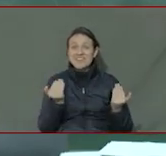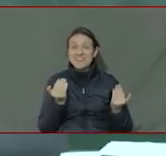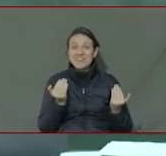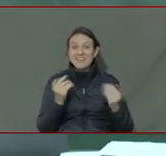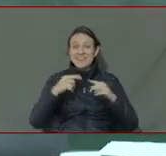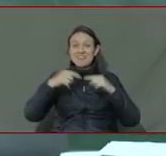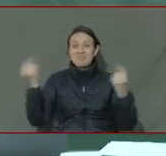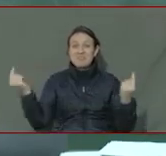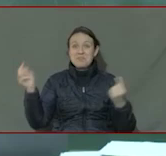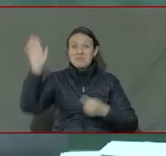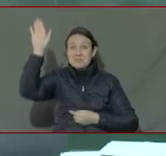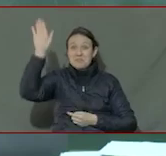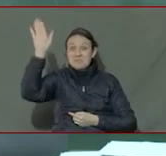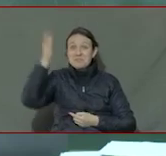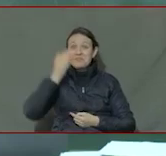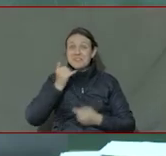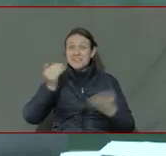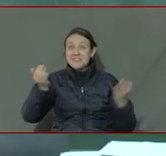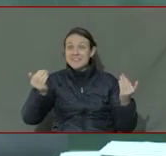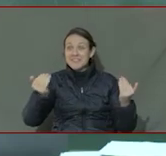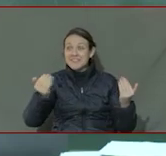the difference?